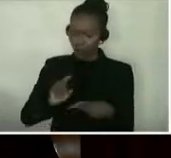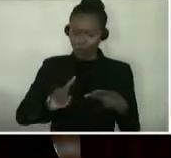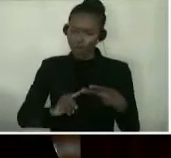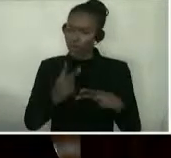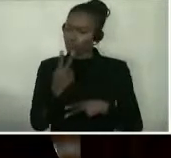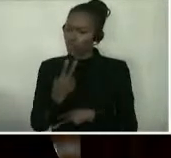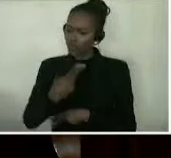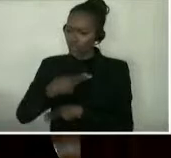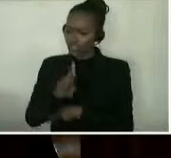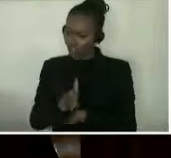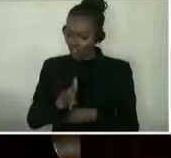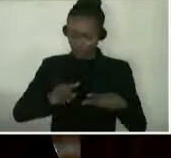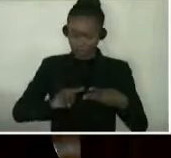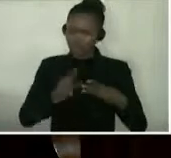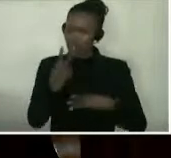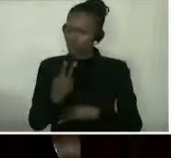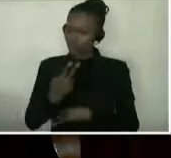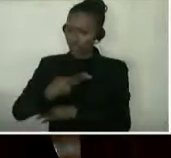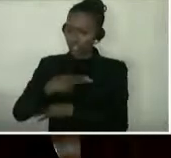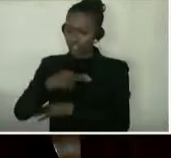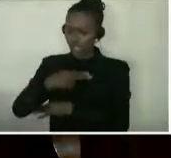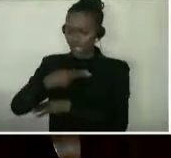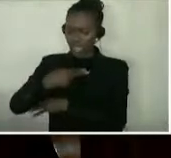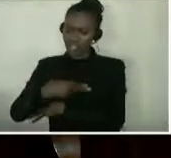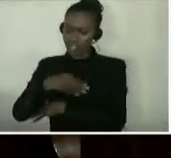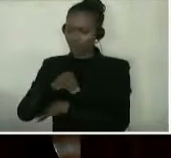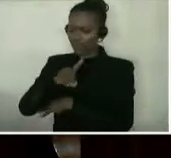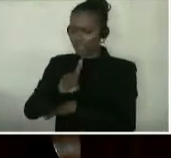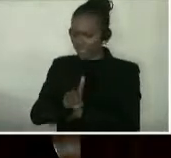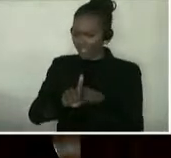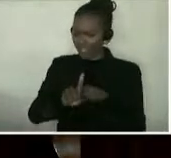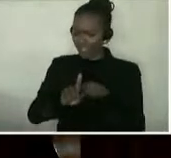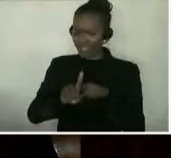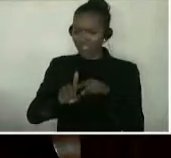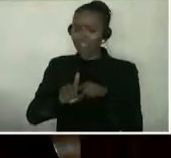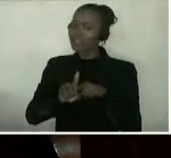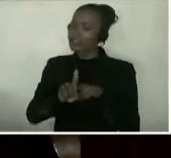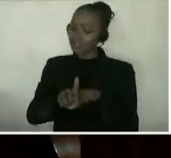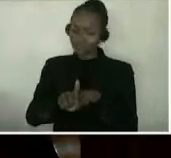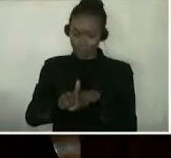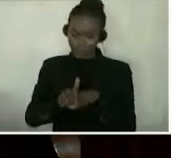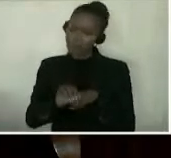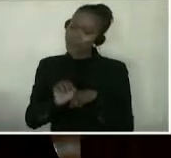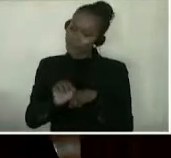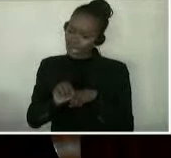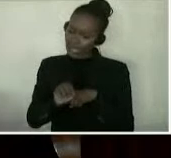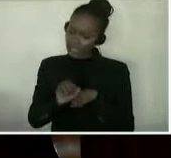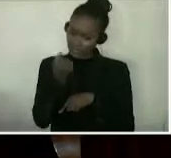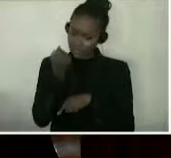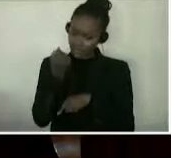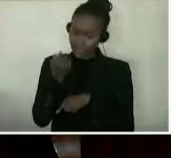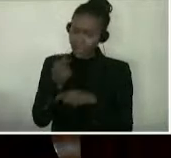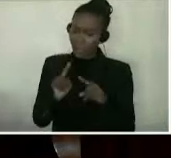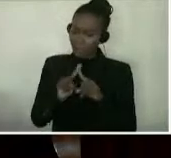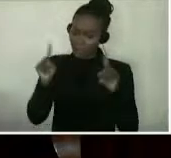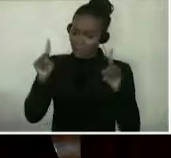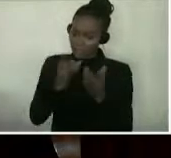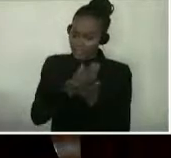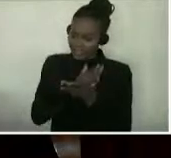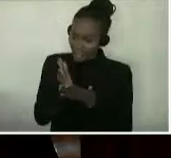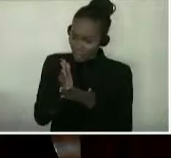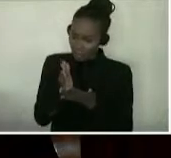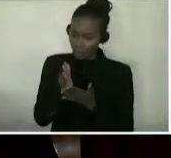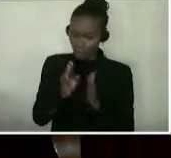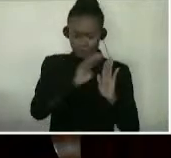cannot have two hots but some of the problems will not be affected in terms of the measure of the